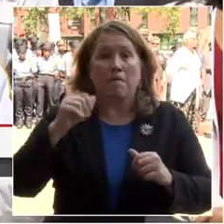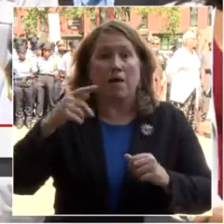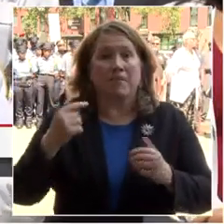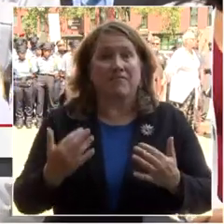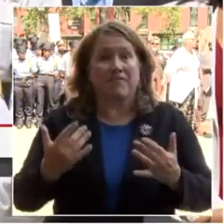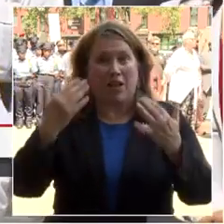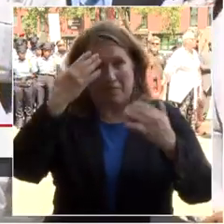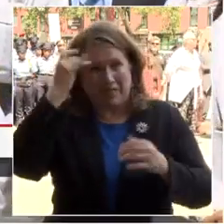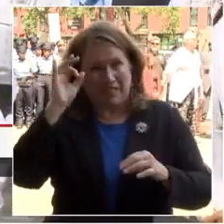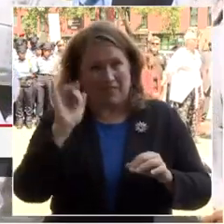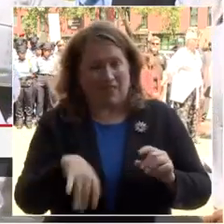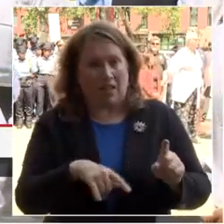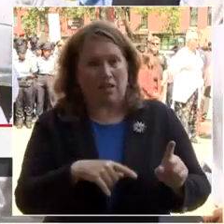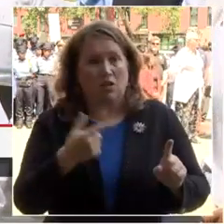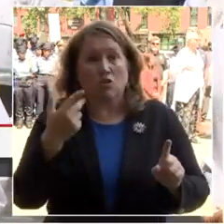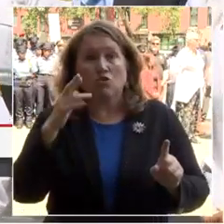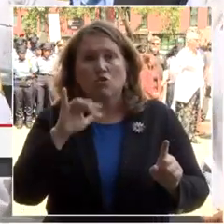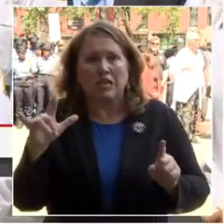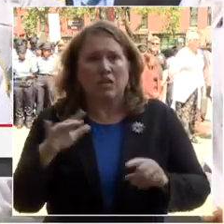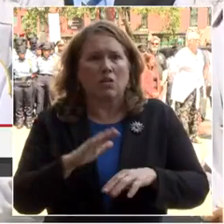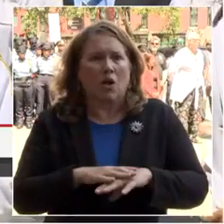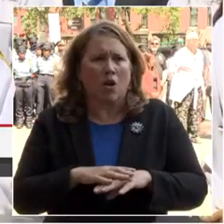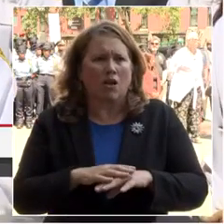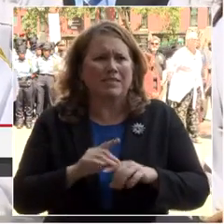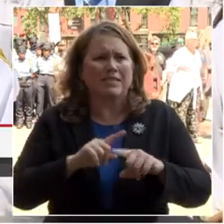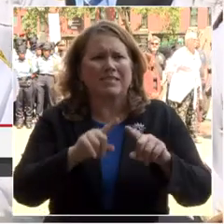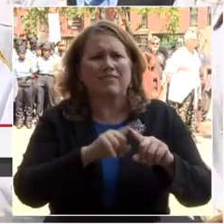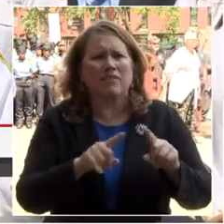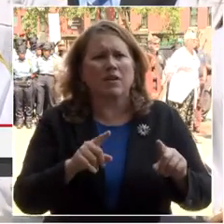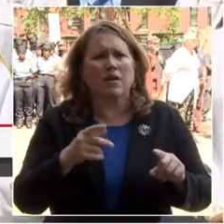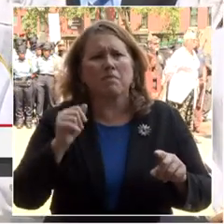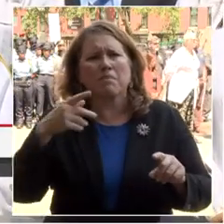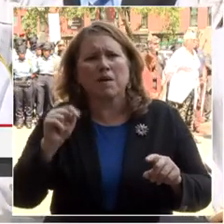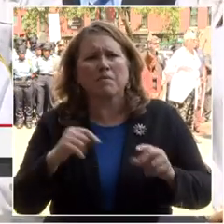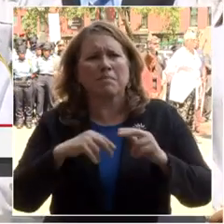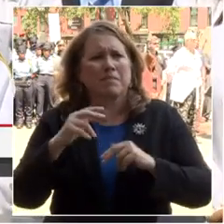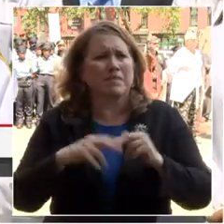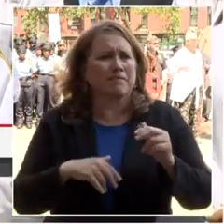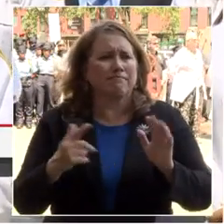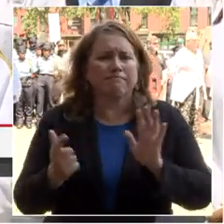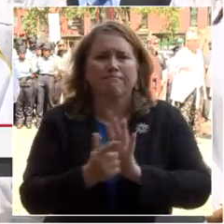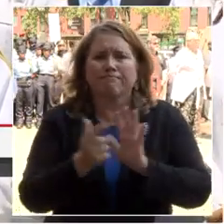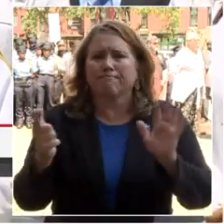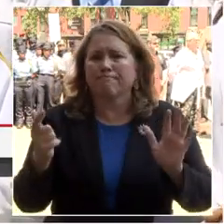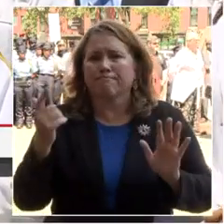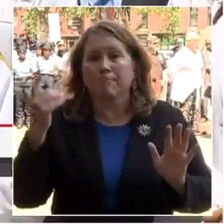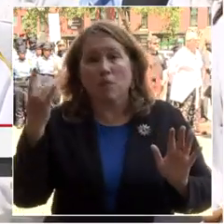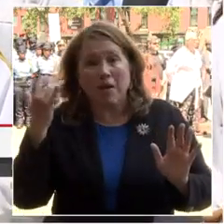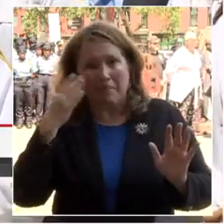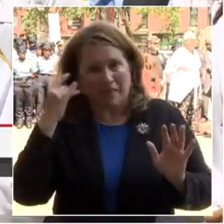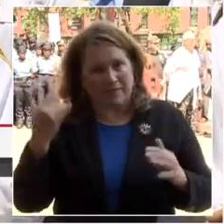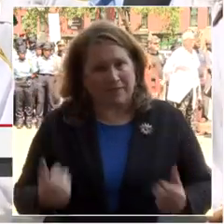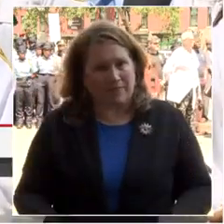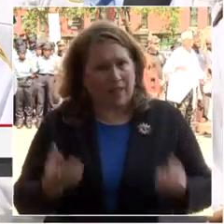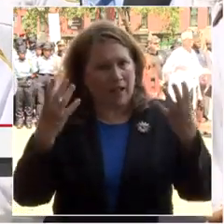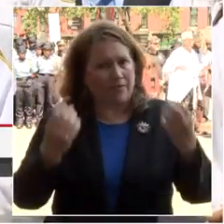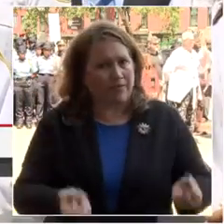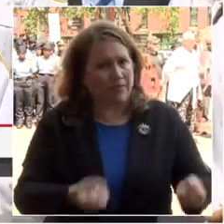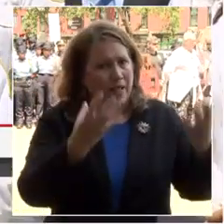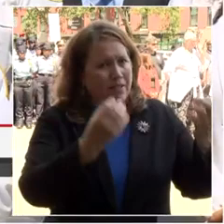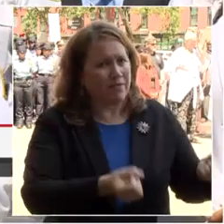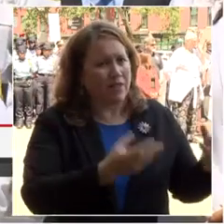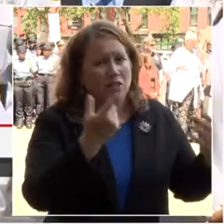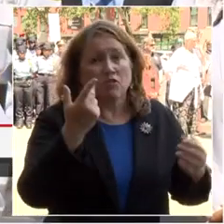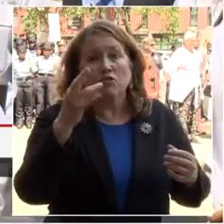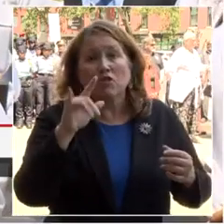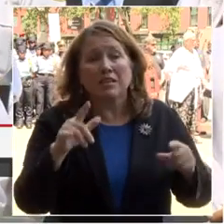away from homes, decks, railings, and from under anything that is hanging over, like eaves or branches. Never leave your grill unattended, and please, no grilling